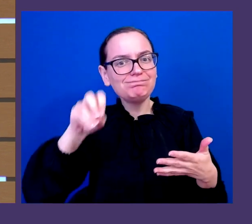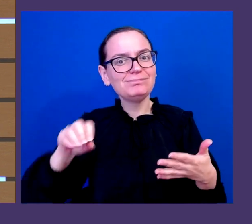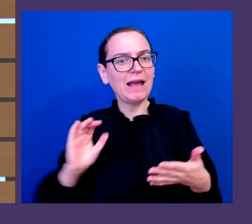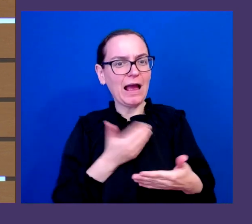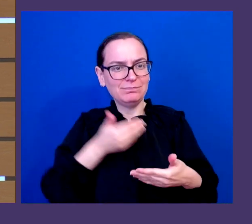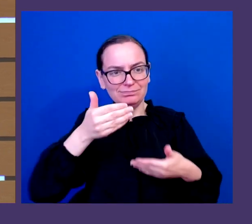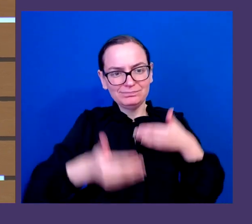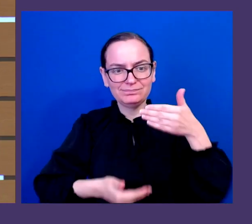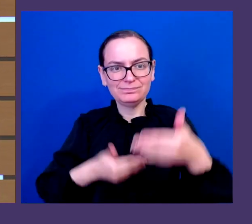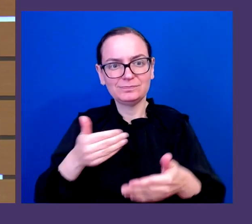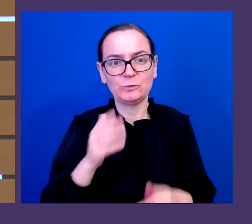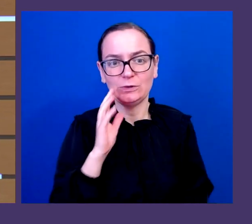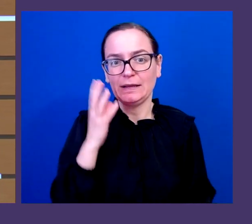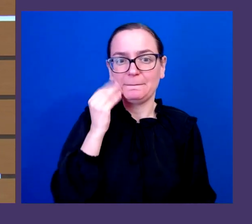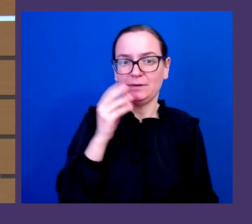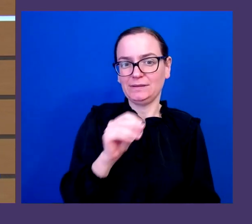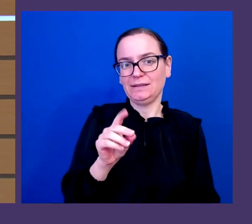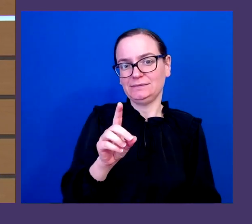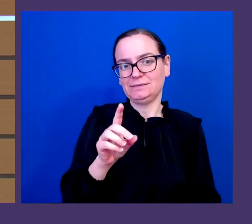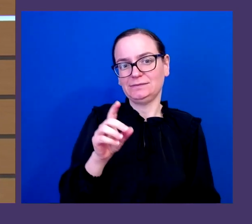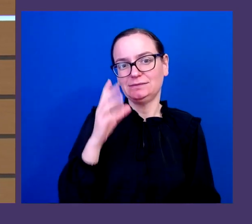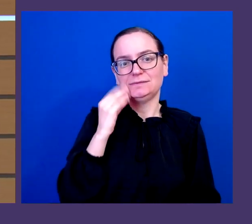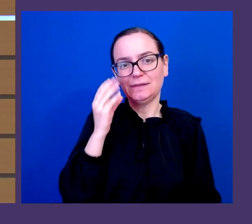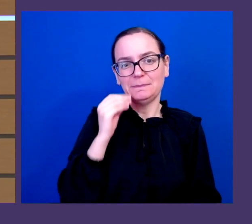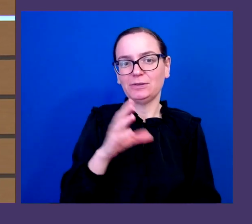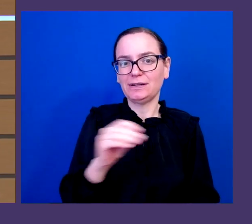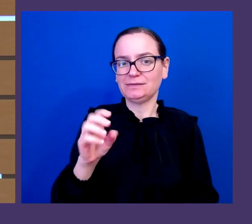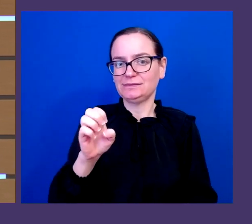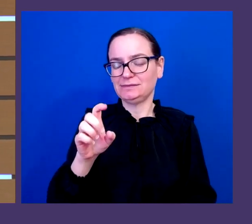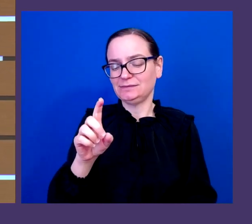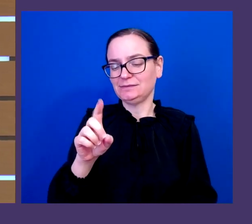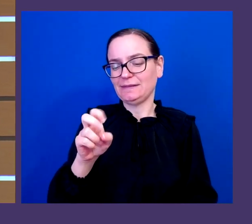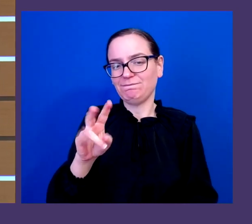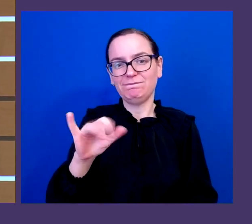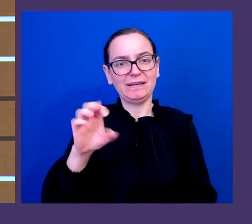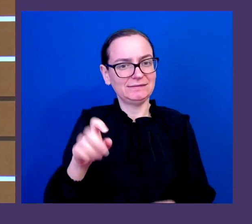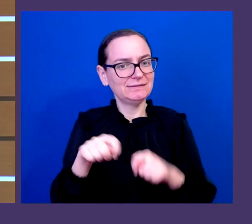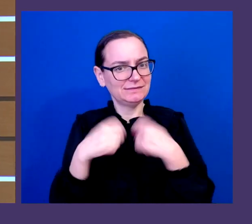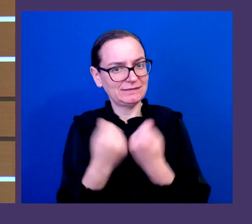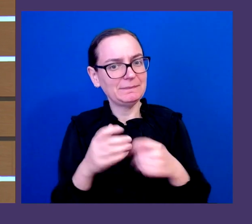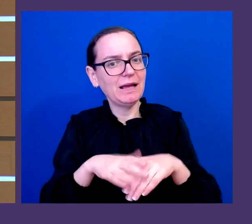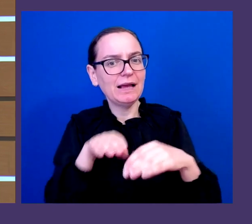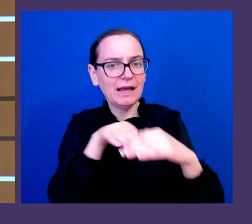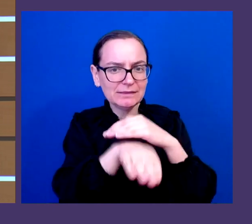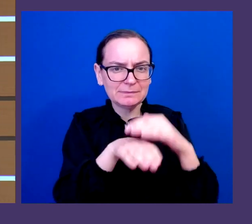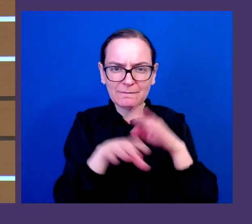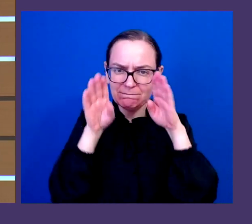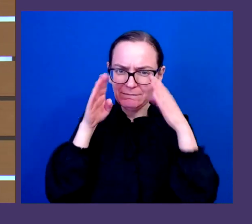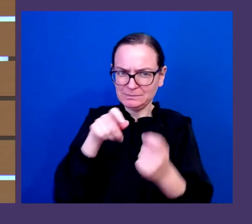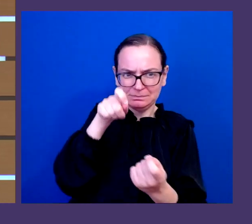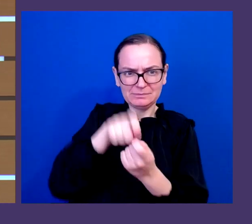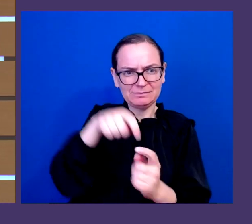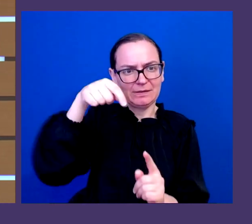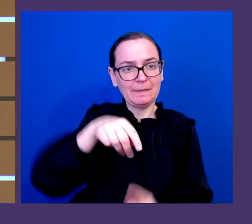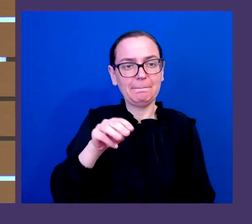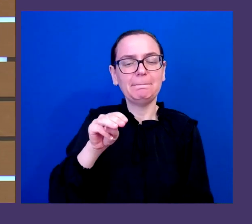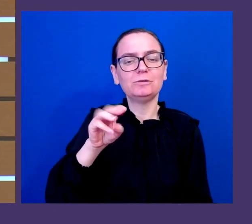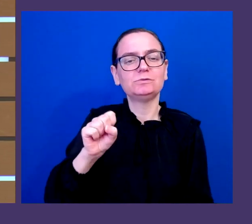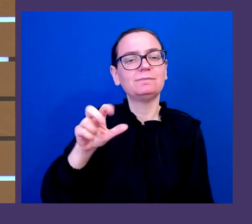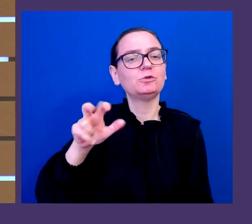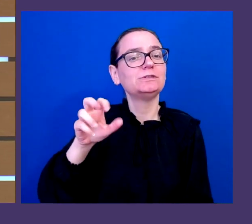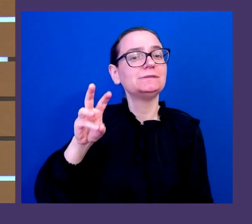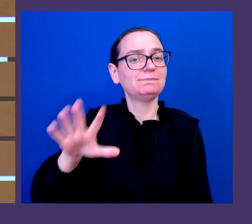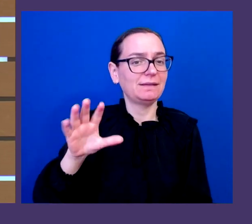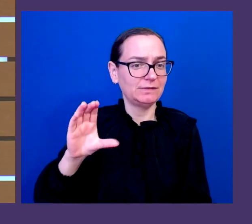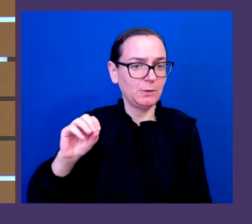focusing specifically on Microsoft 365 Copilot. Copilot brings the latest AI to your data in our